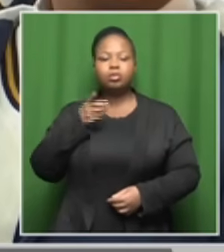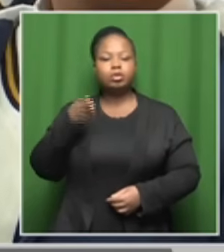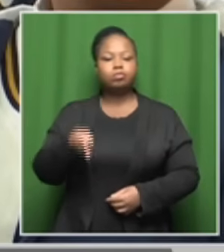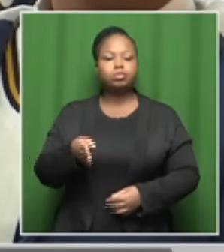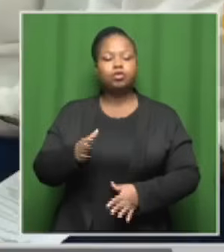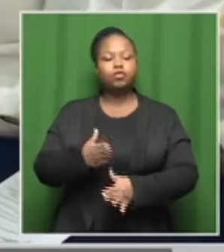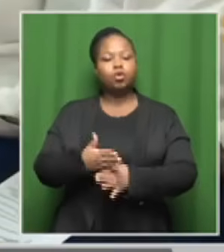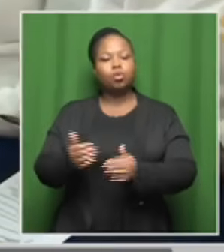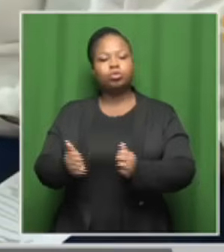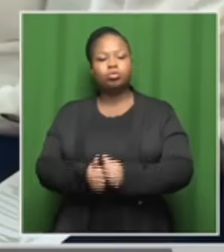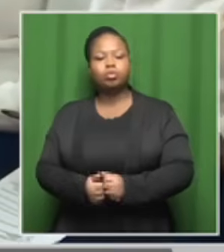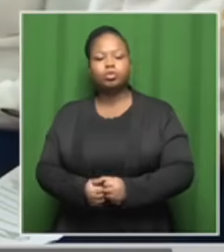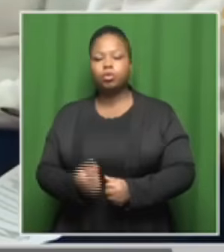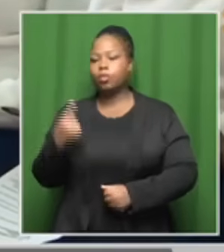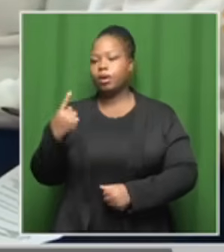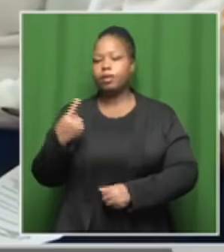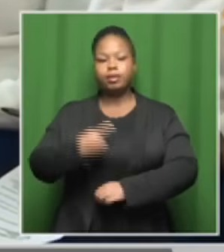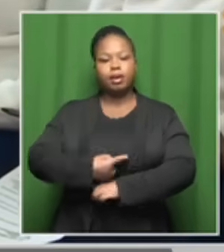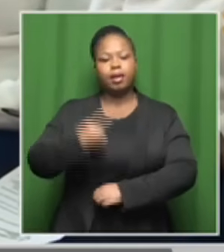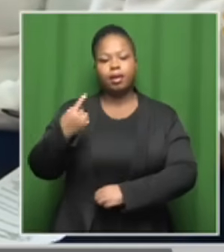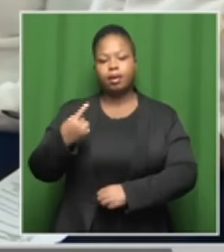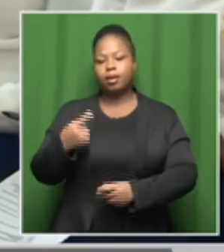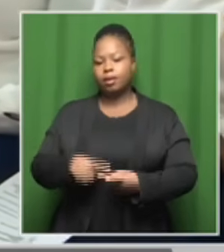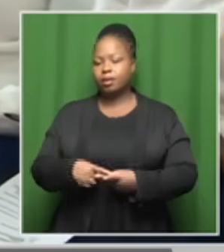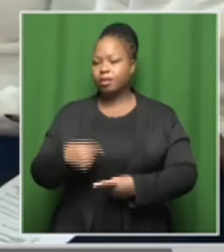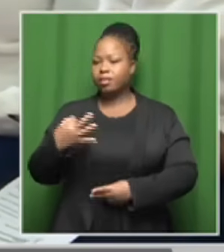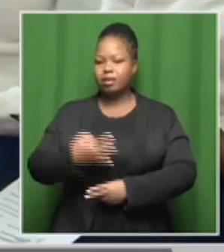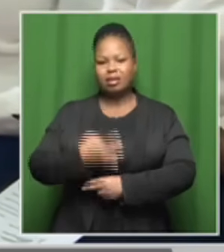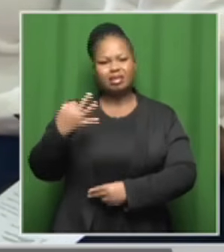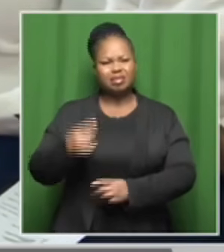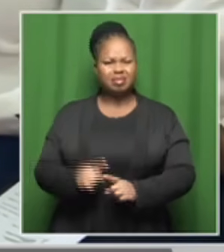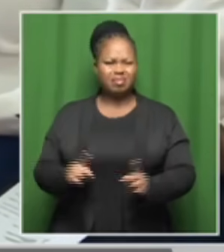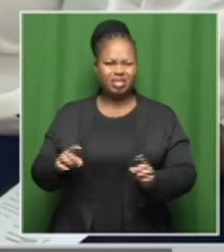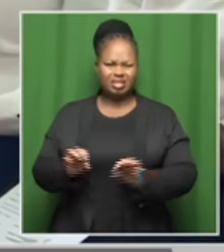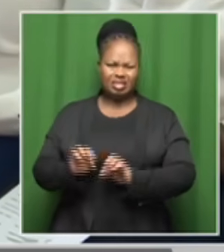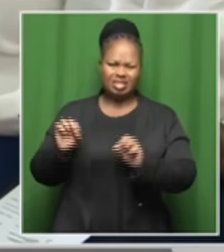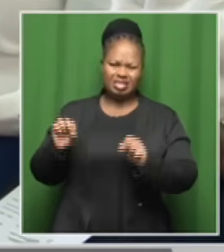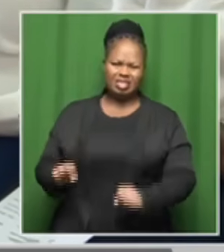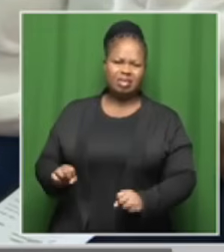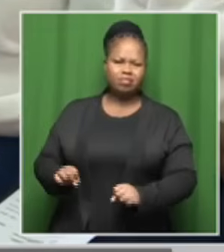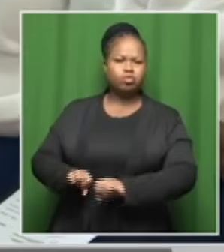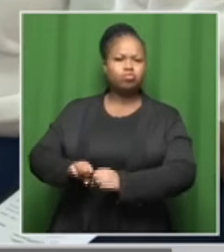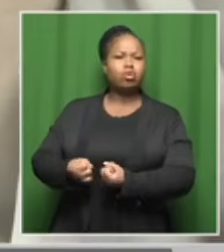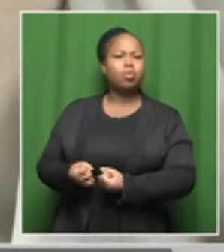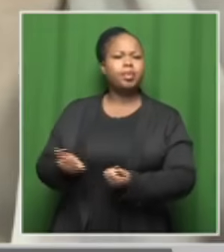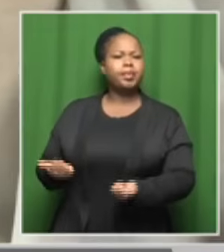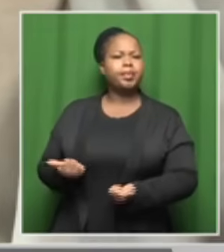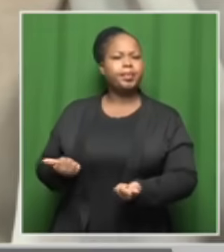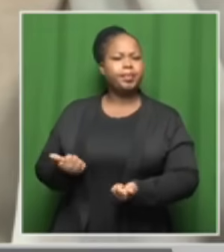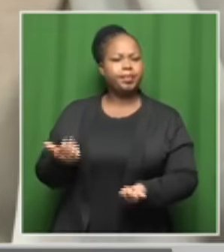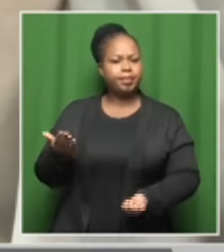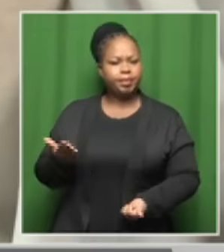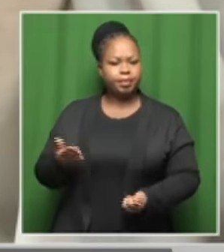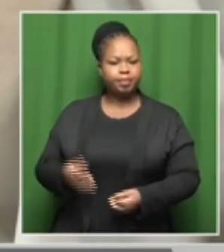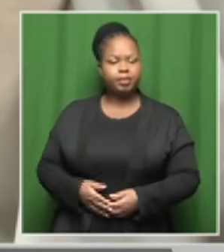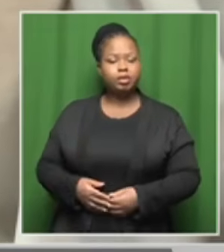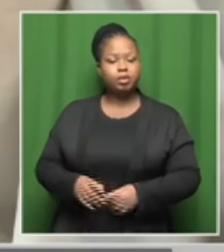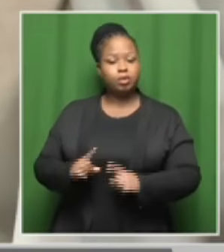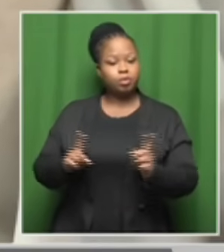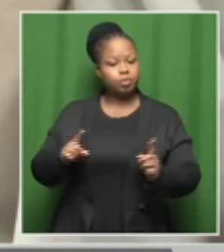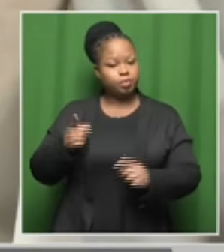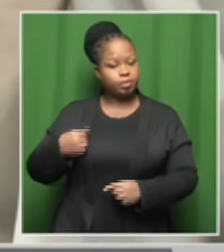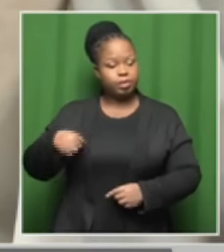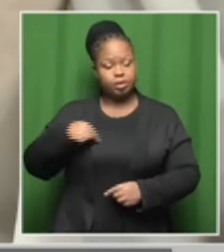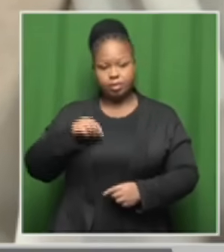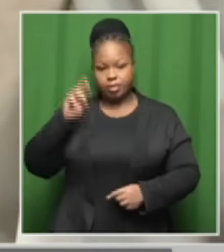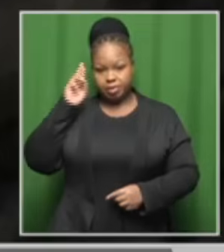or 3 days, but the system is broken. And what we look for, and we should not forget,